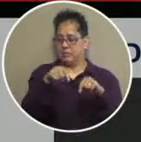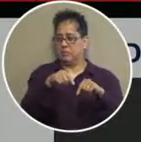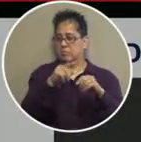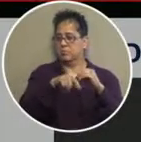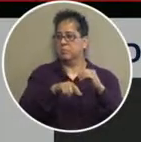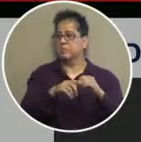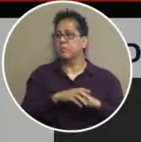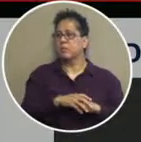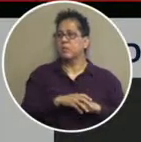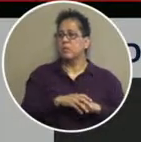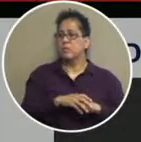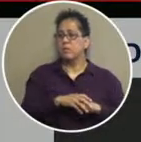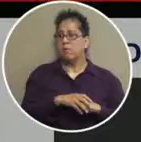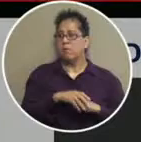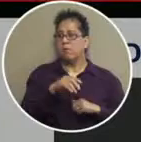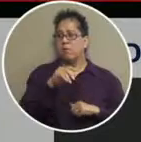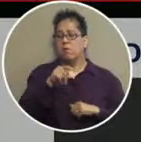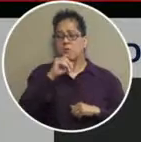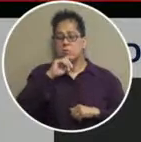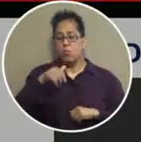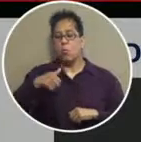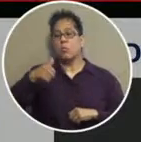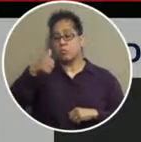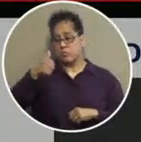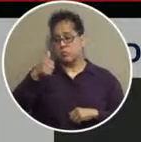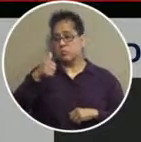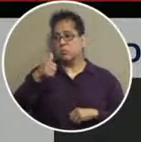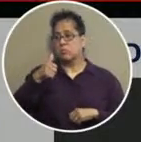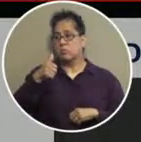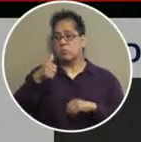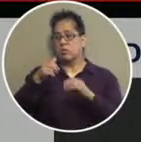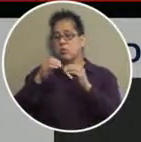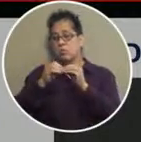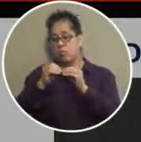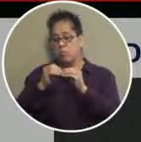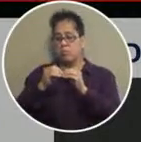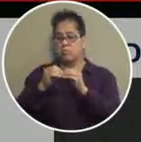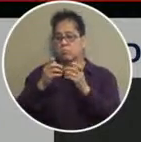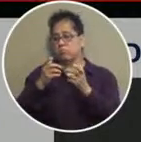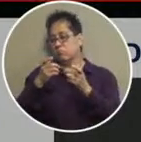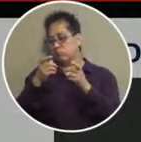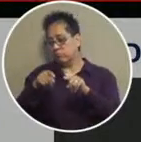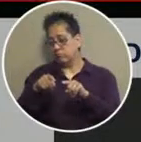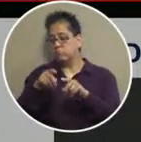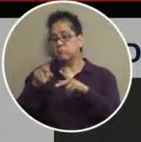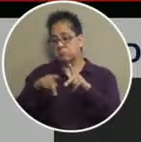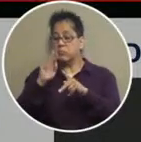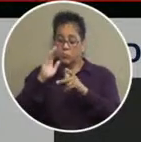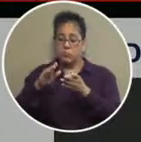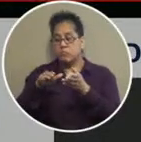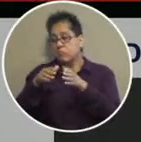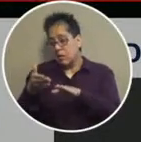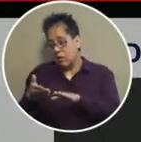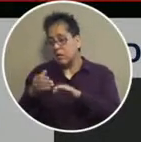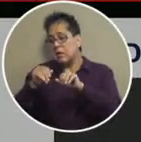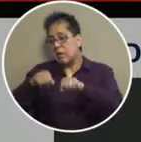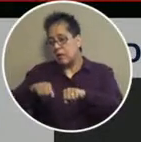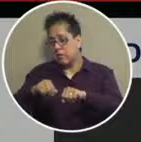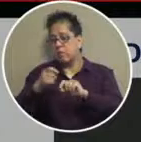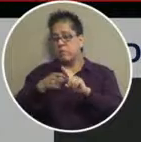city. The older we are, the more likely it is that people can die from